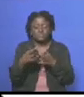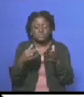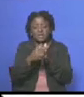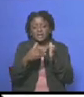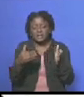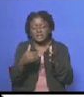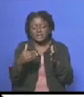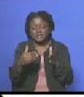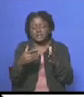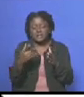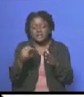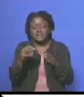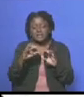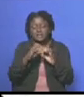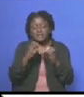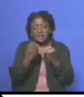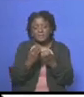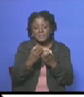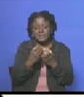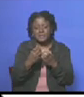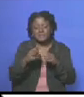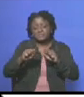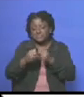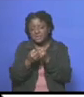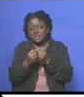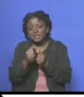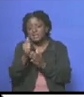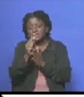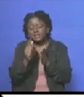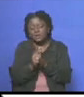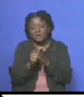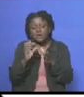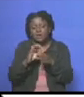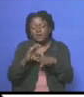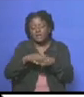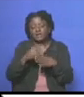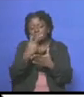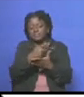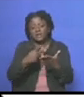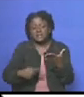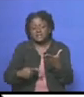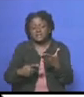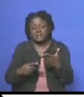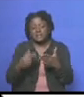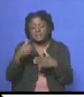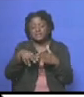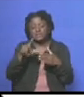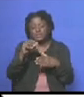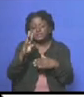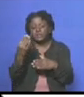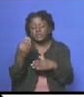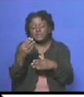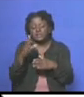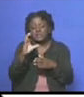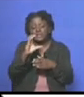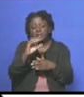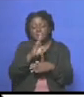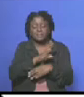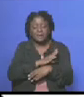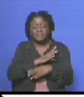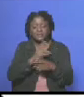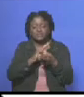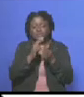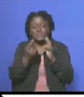retail pricing rules. The authority found that on June 14th, Cable Bahamas replaced 8 television and tennis channels from its Rev